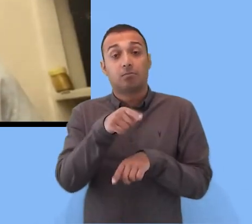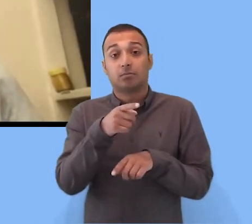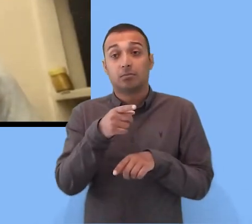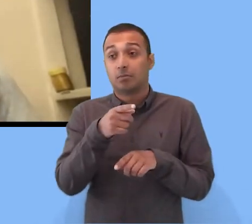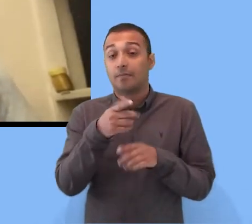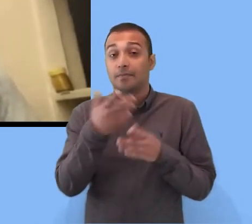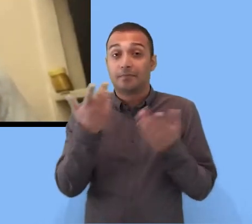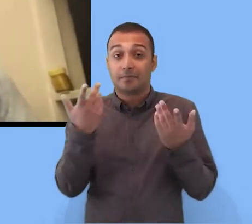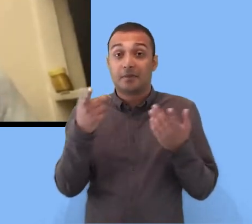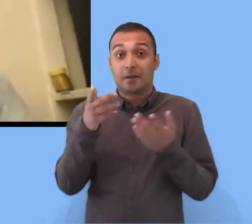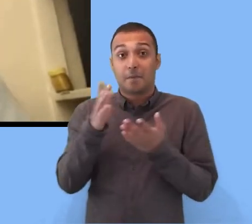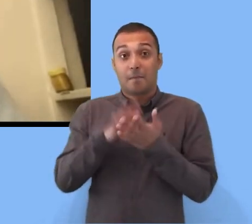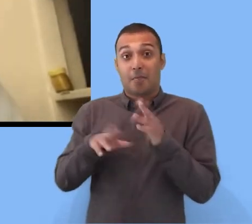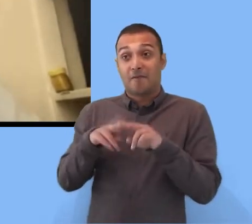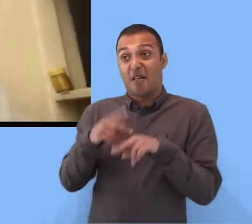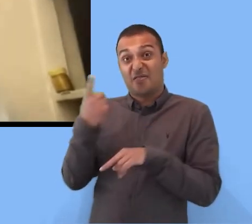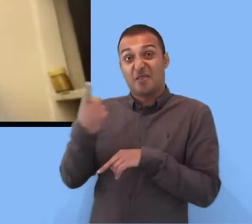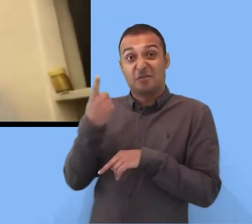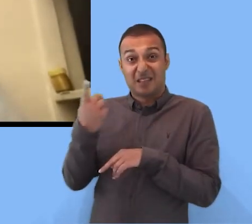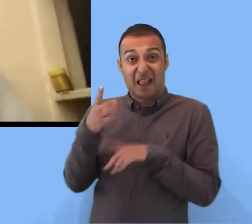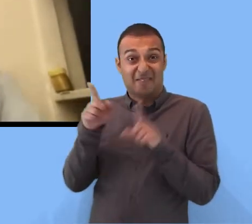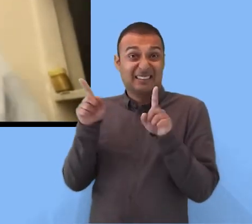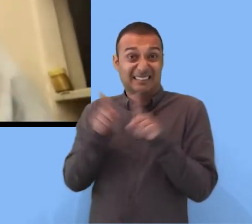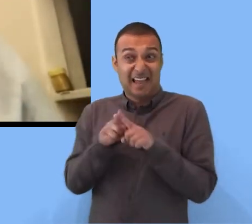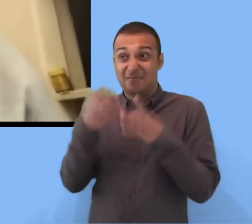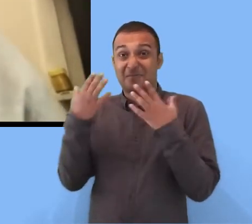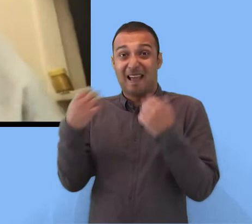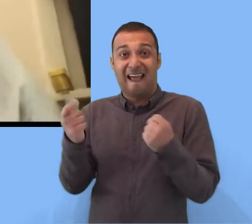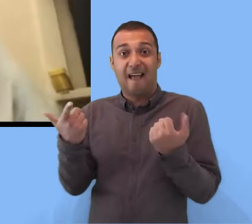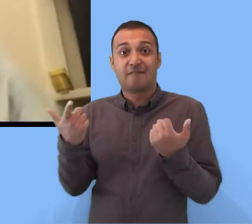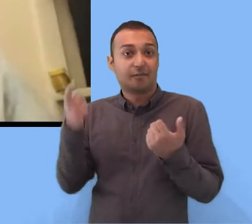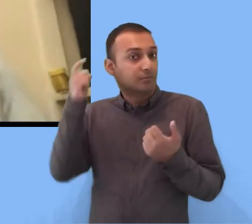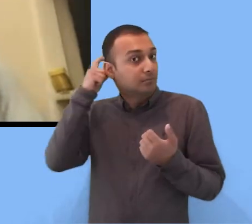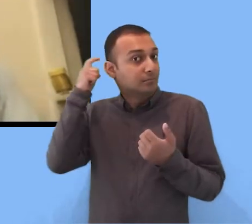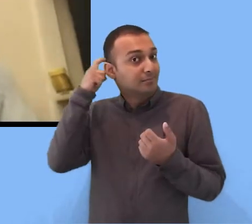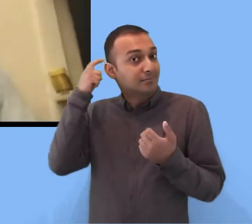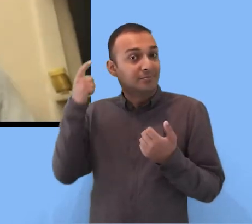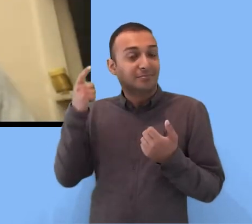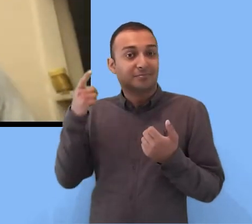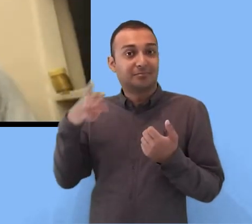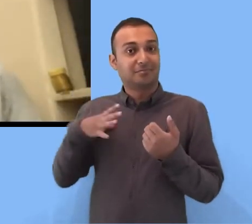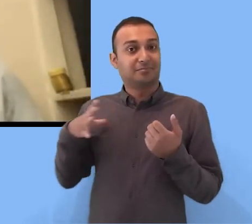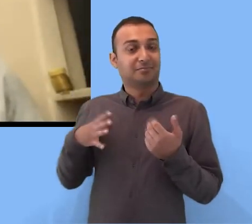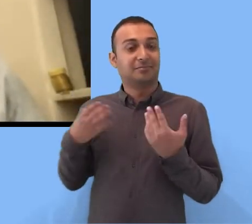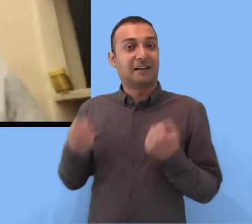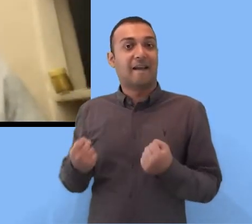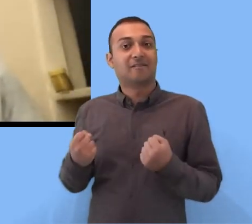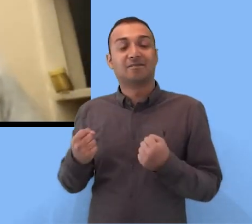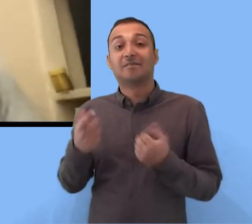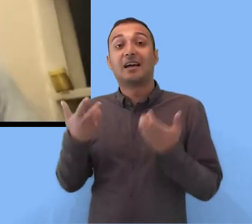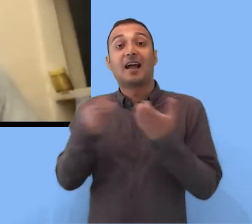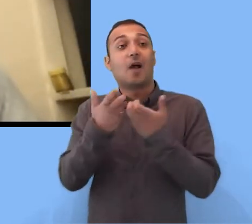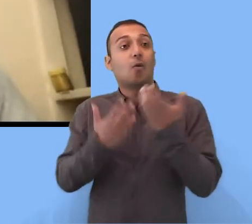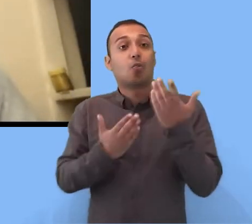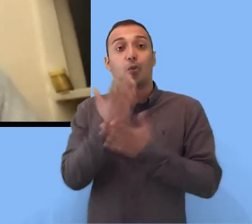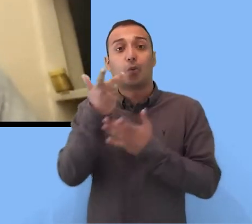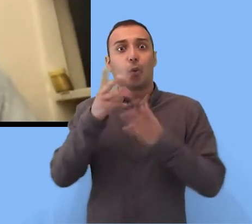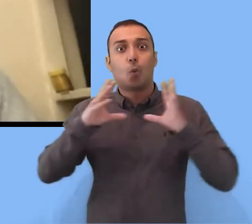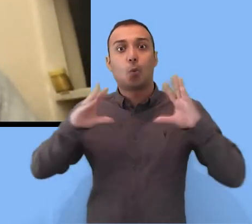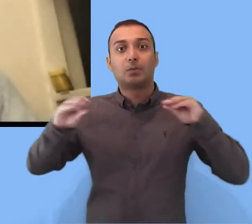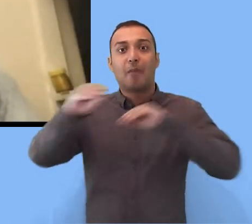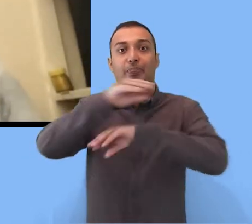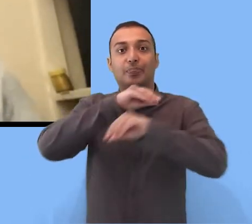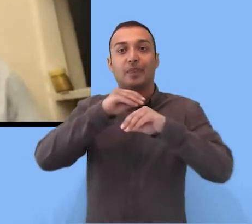preconceptions and views. And this is made from word of mouth. This is made from online reviews. What